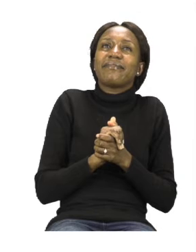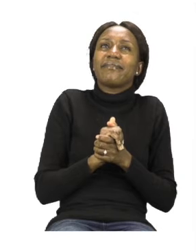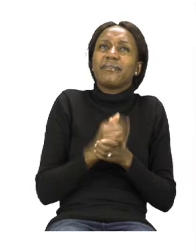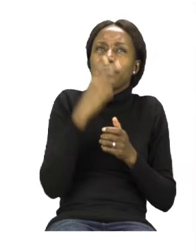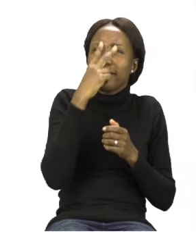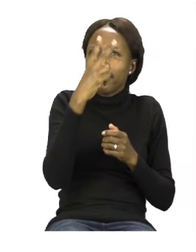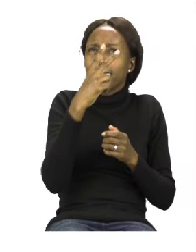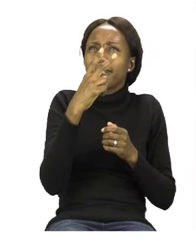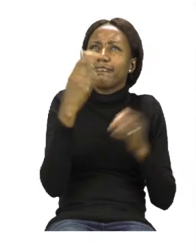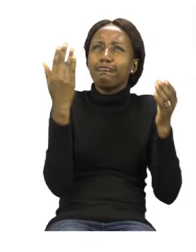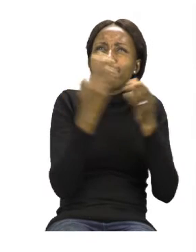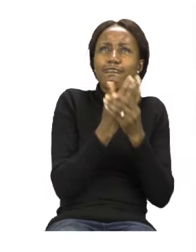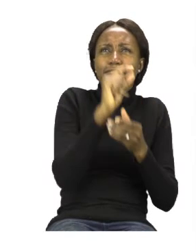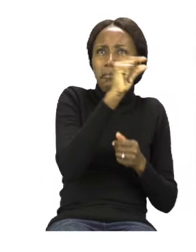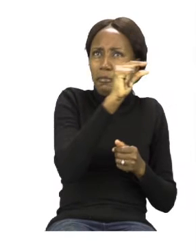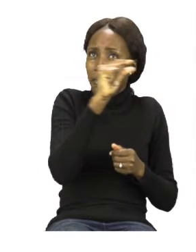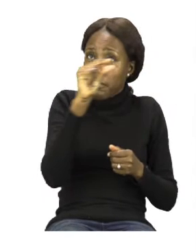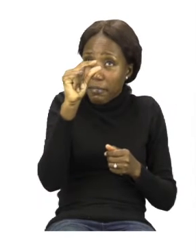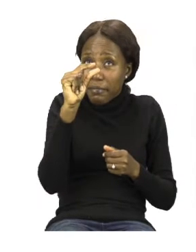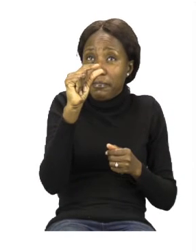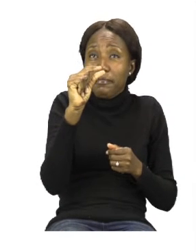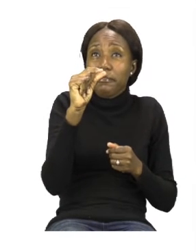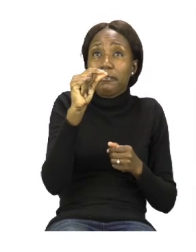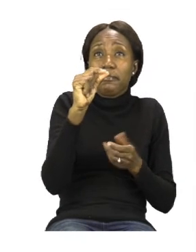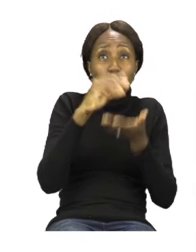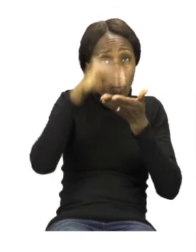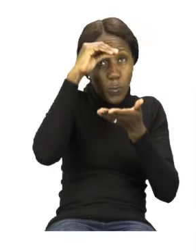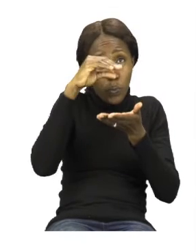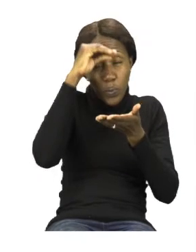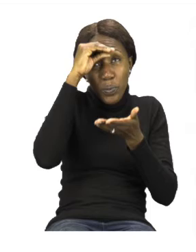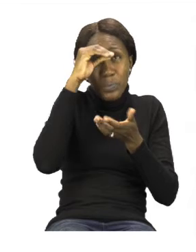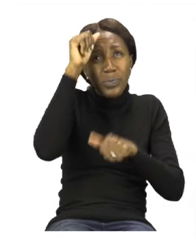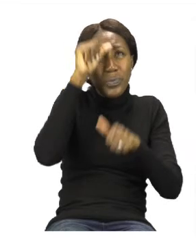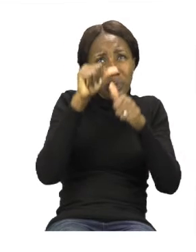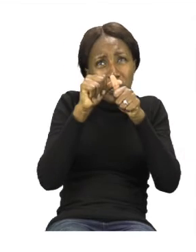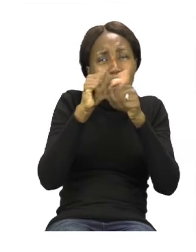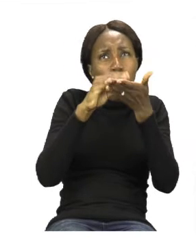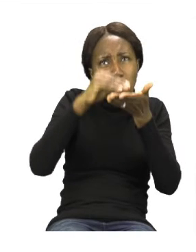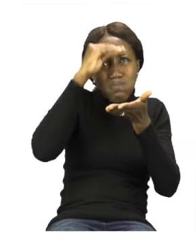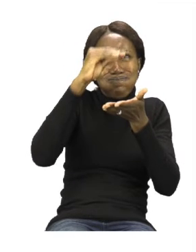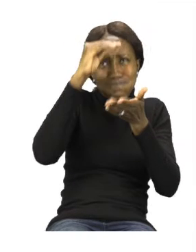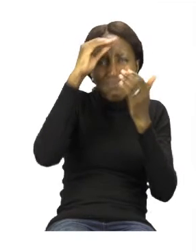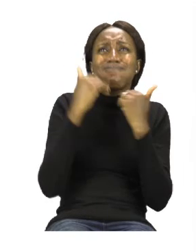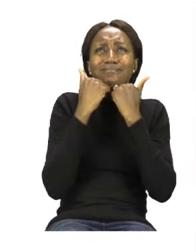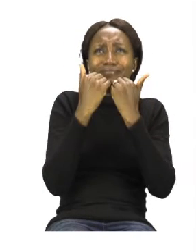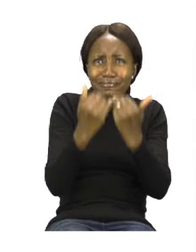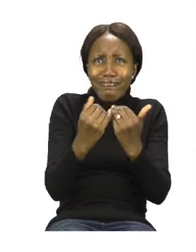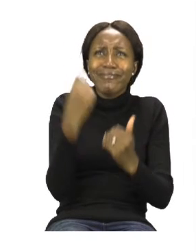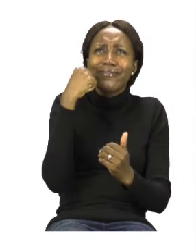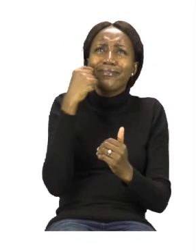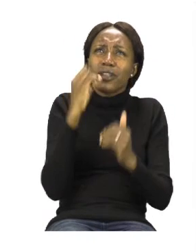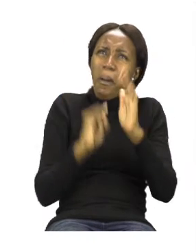be doing our vocabulary words. Now remember, we do vocabulary words so that we can improve